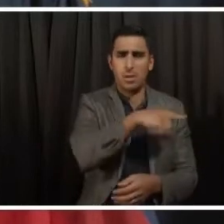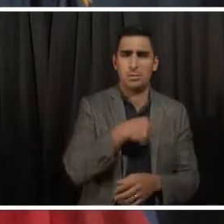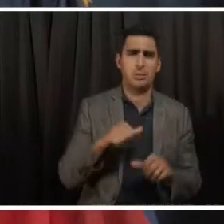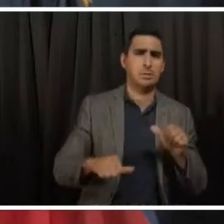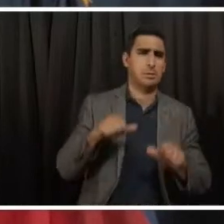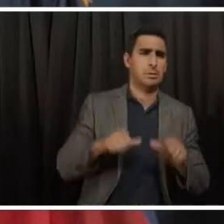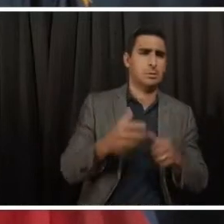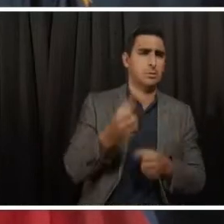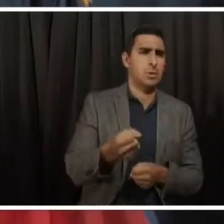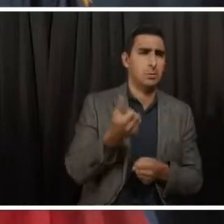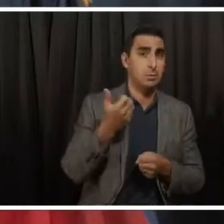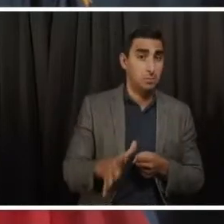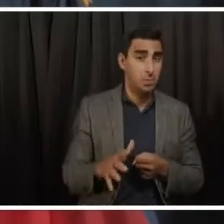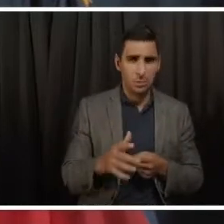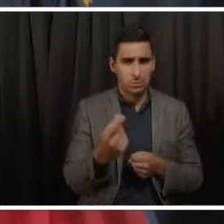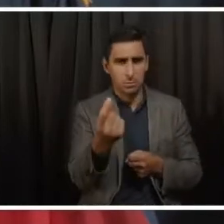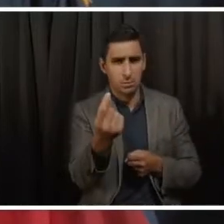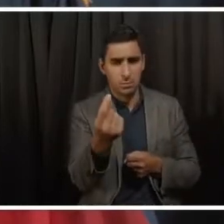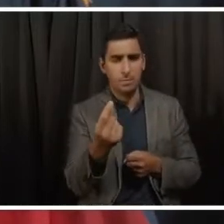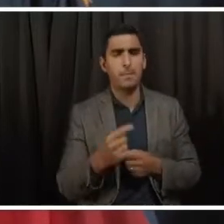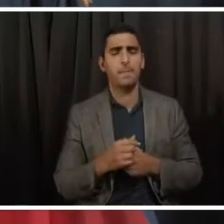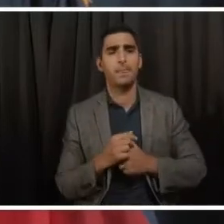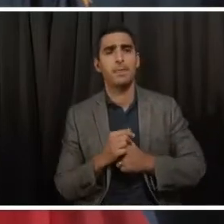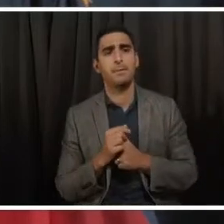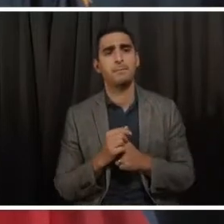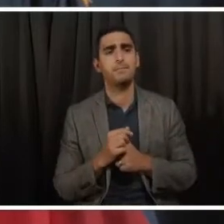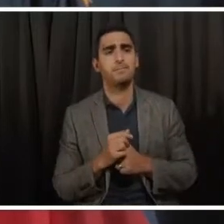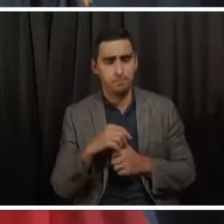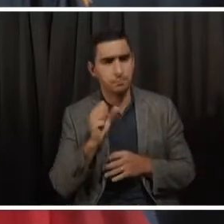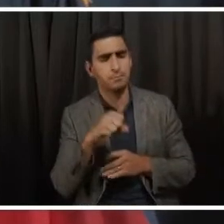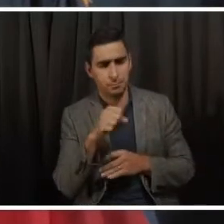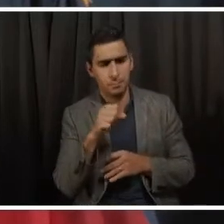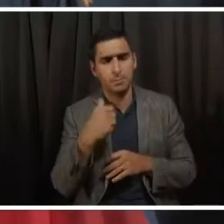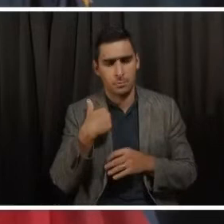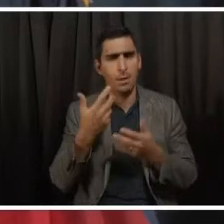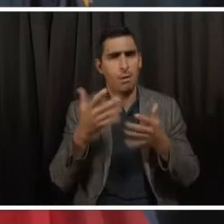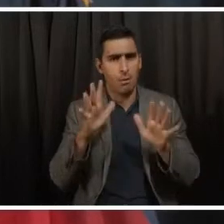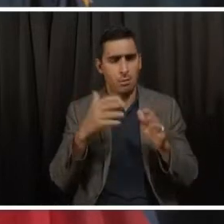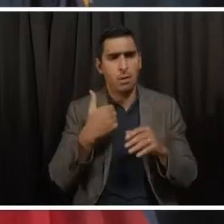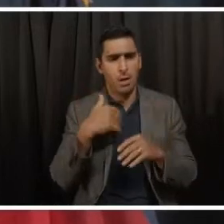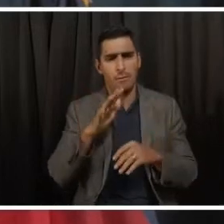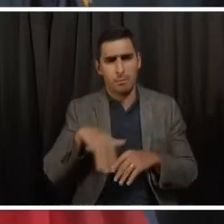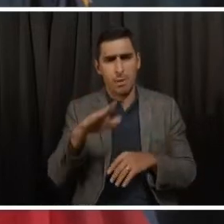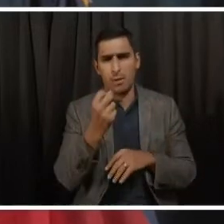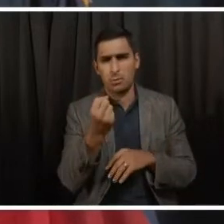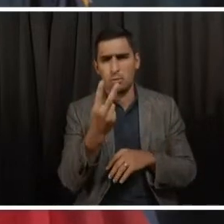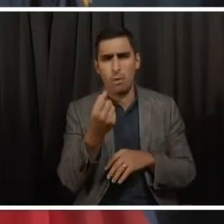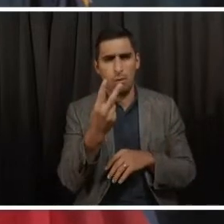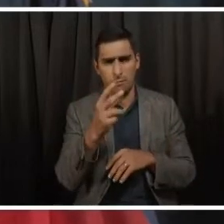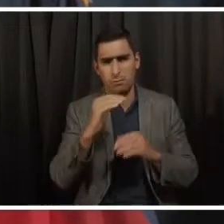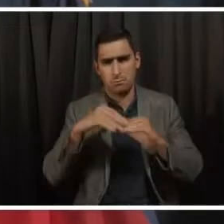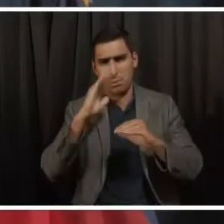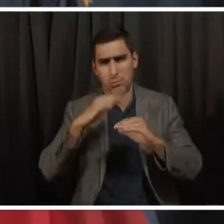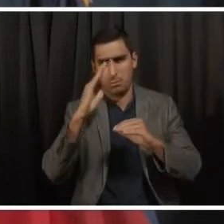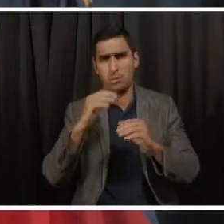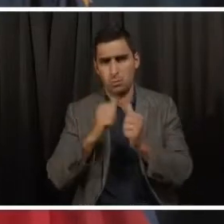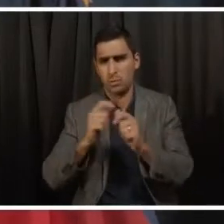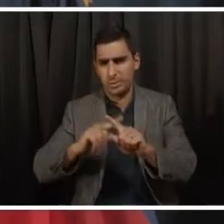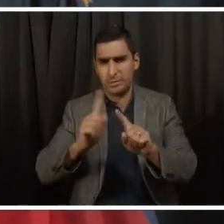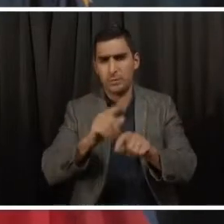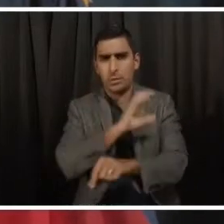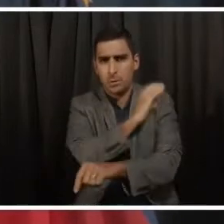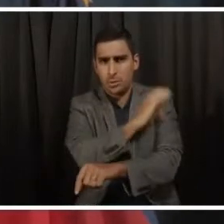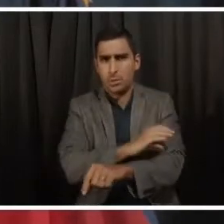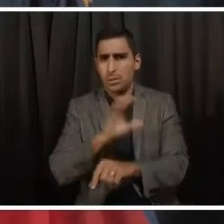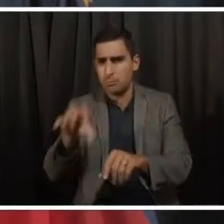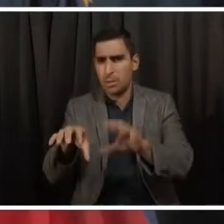as you know, we've had an equity focus from the start. In fact, we've done several dozen clinics successfully with Adelante. We've done a